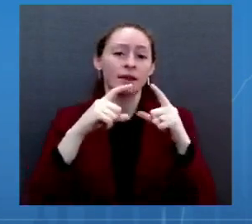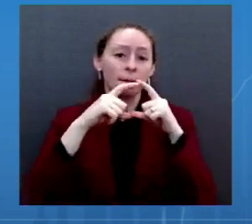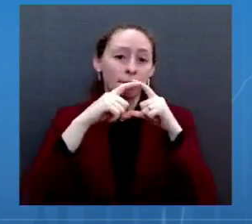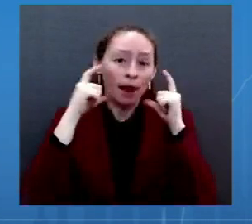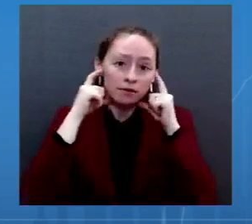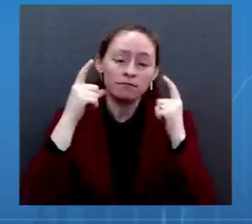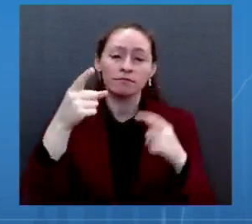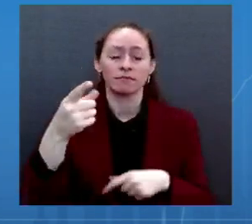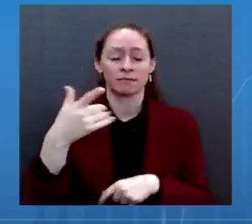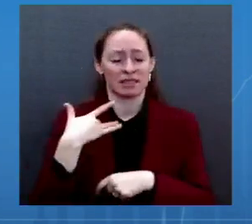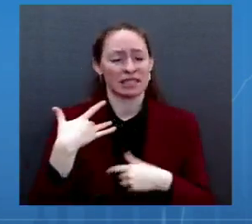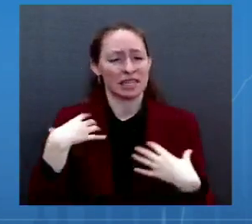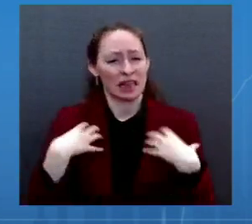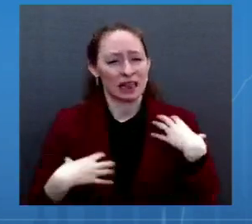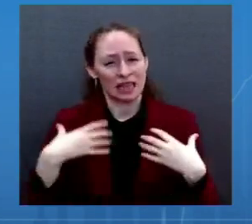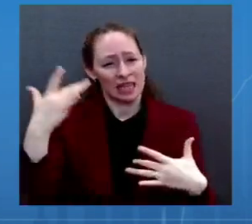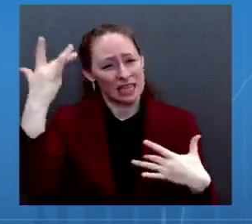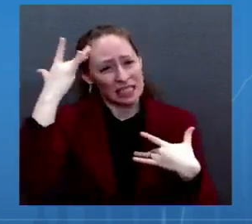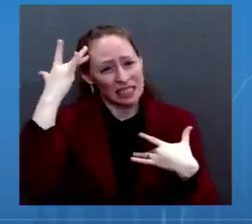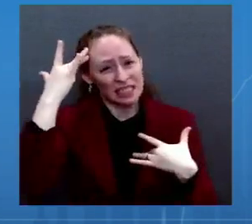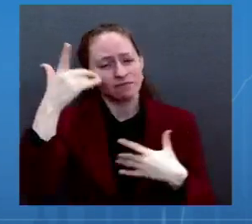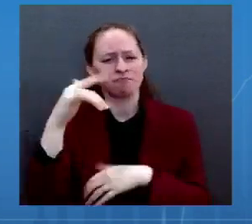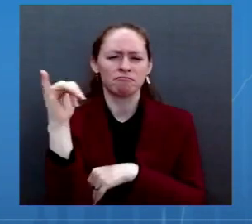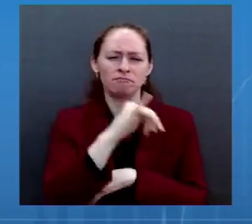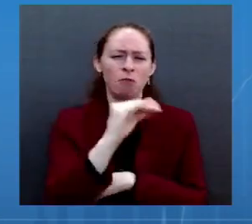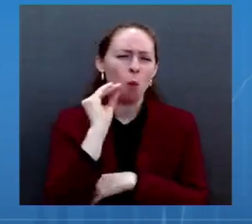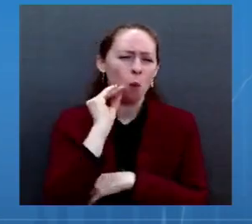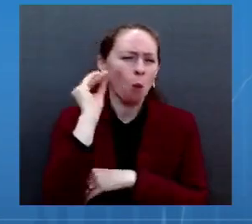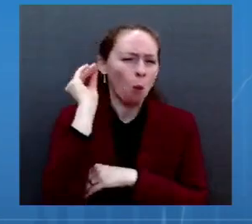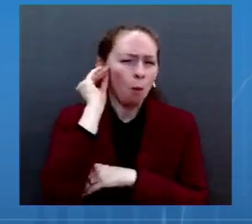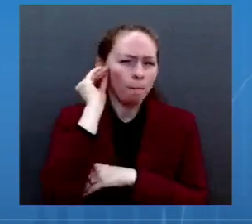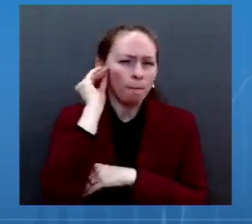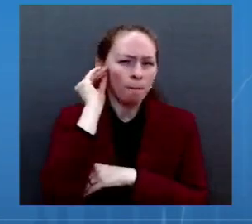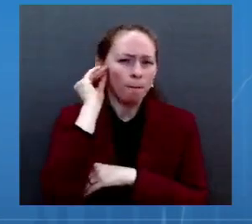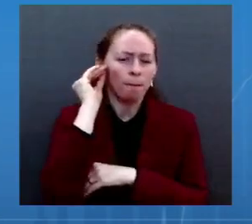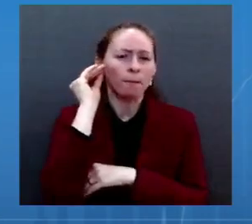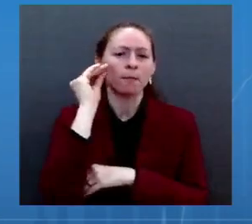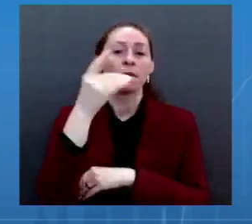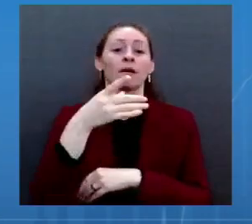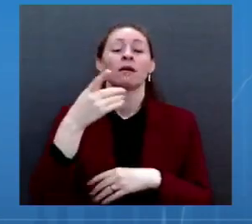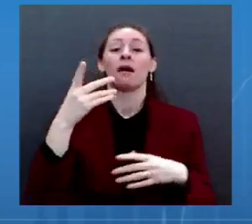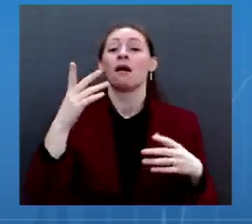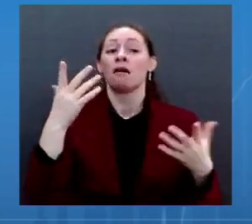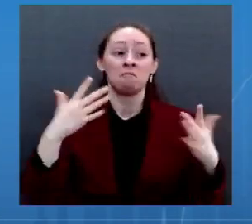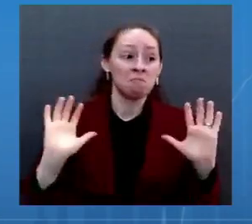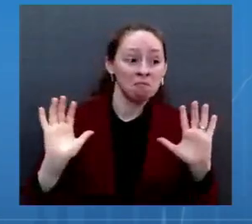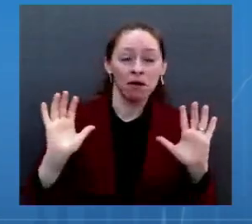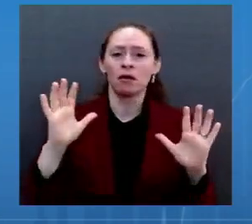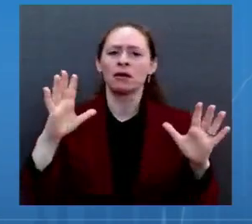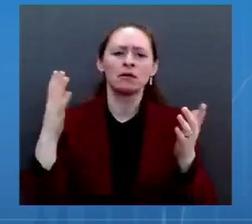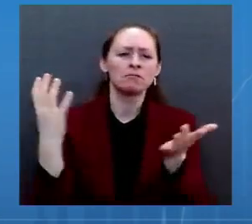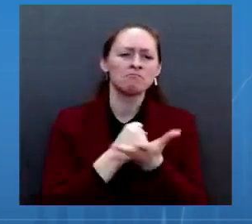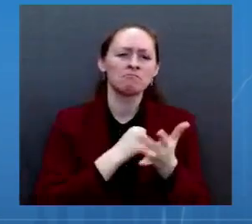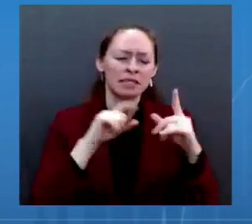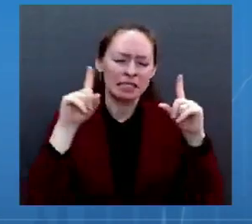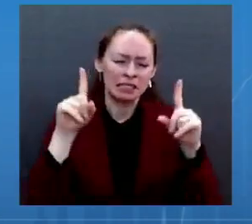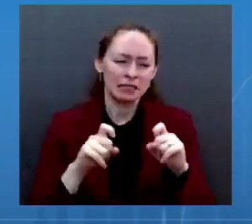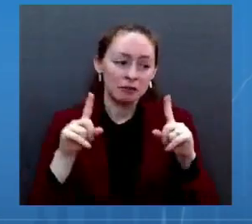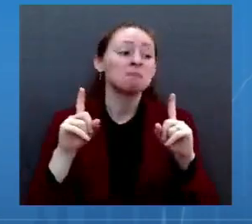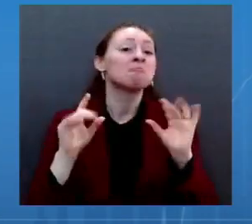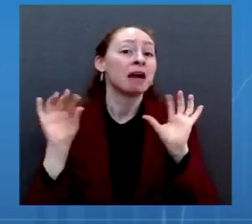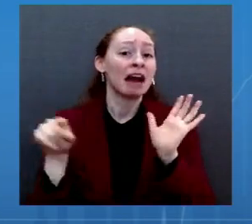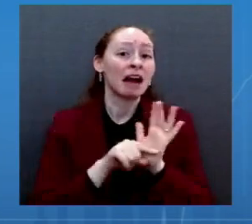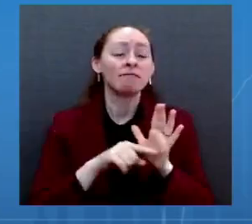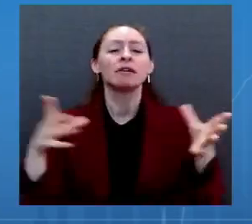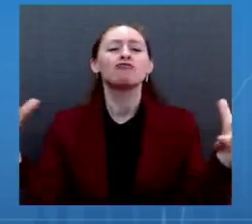extra reassurance before you gather with others. So with that, thank you. I will now turn things over to Dr. Fauci. Thank you